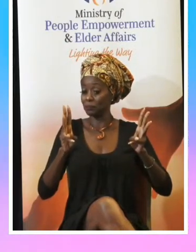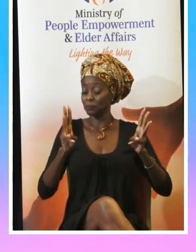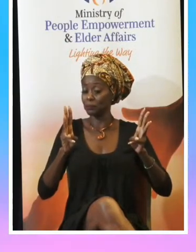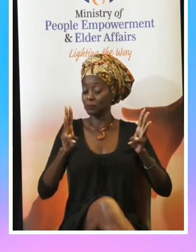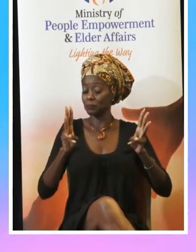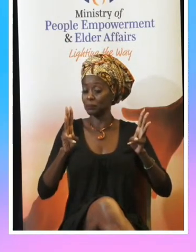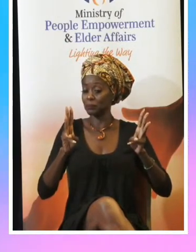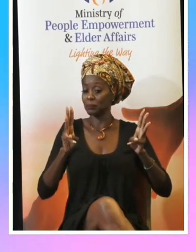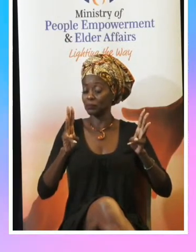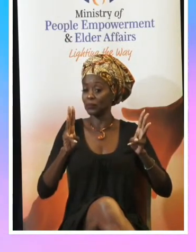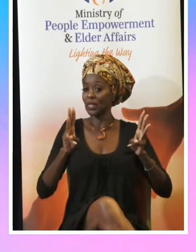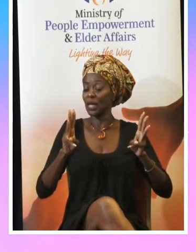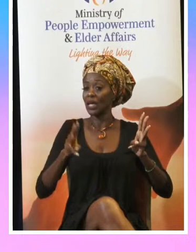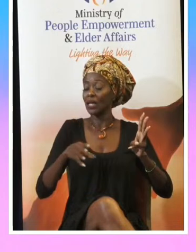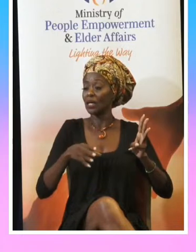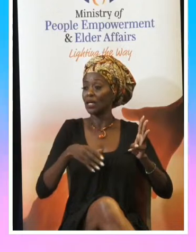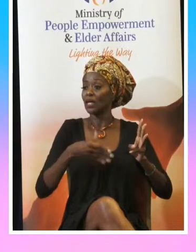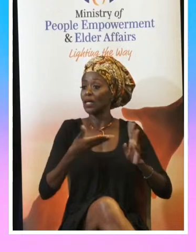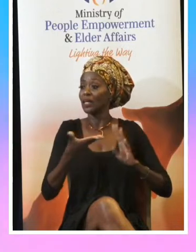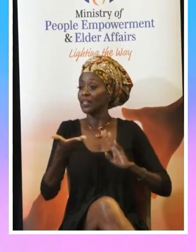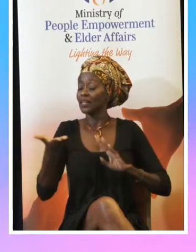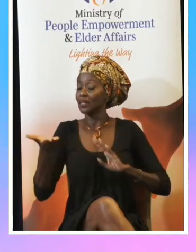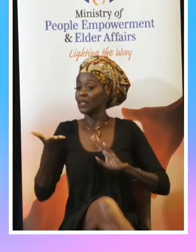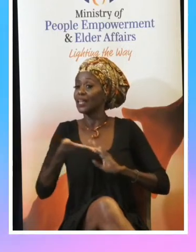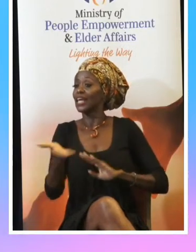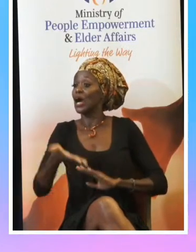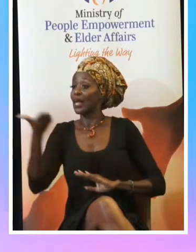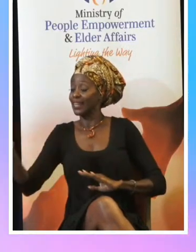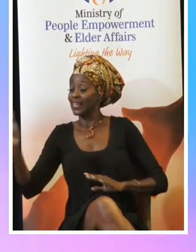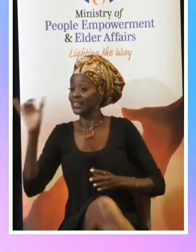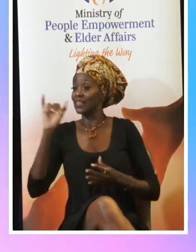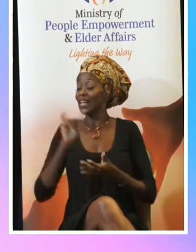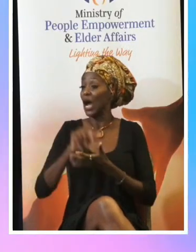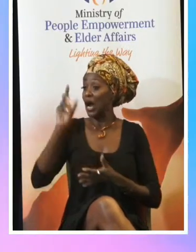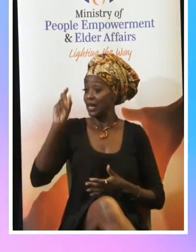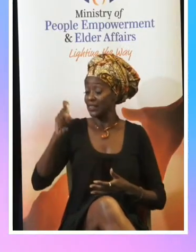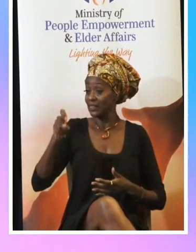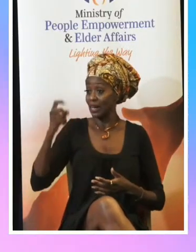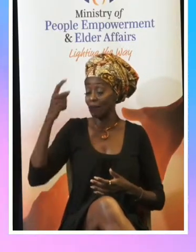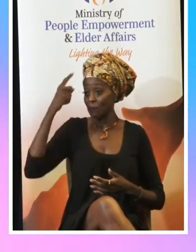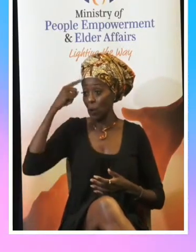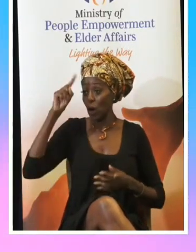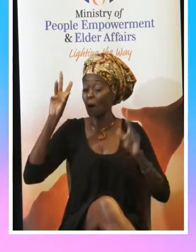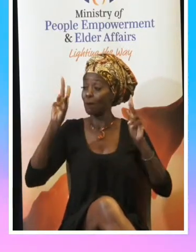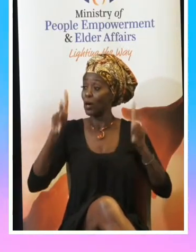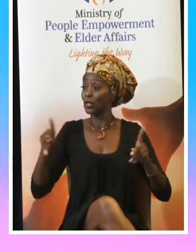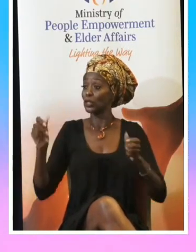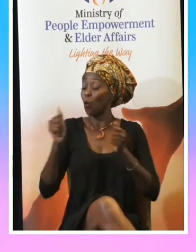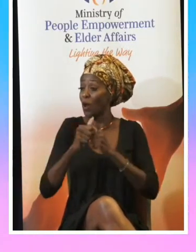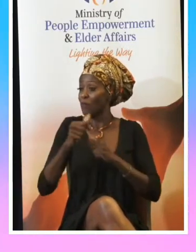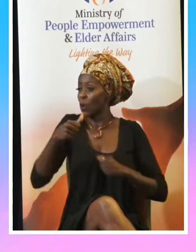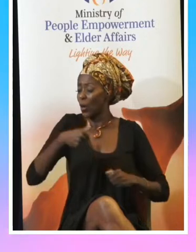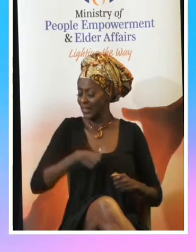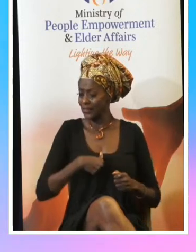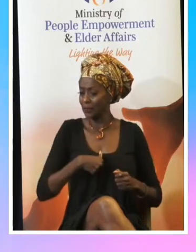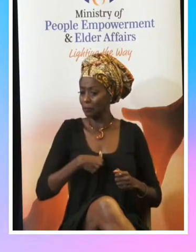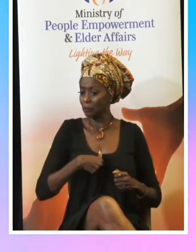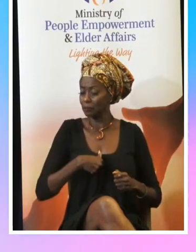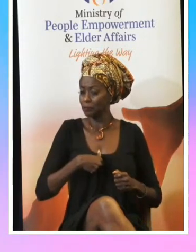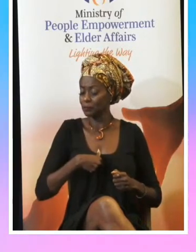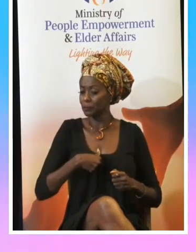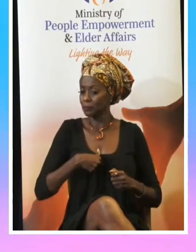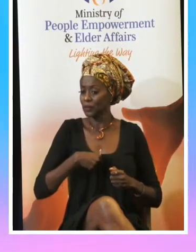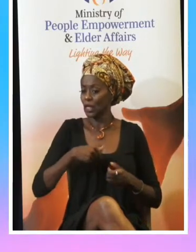that are necessary for a person on the autism spectrum, for instance, to